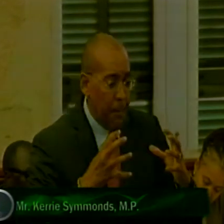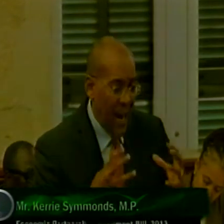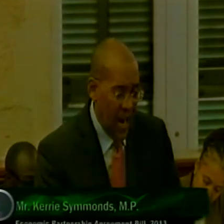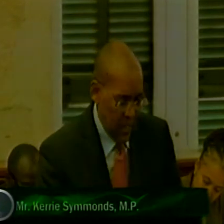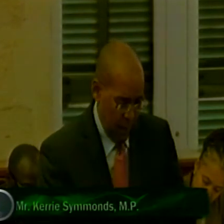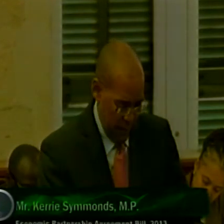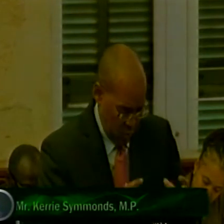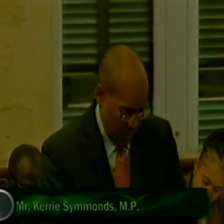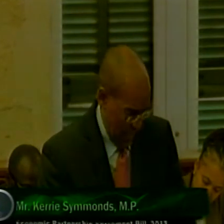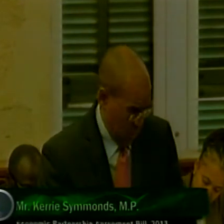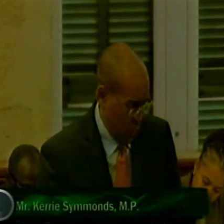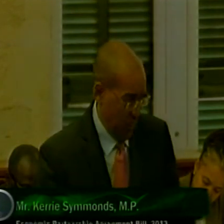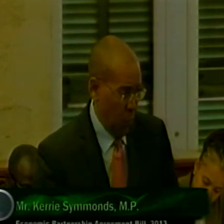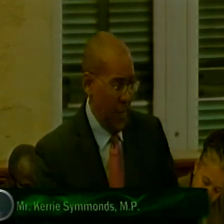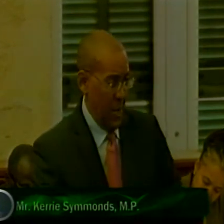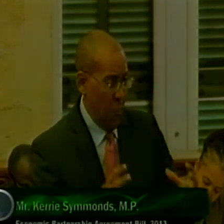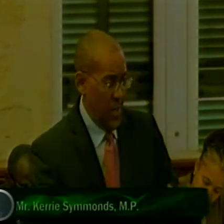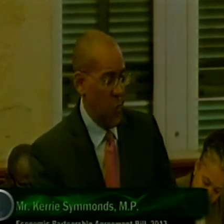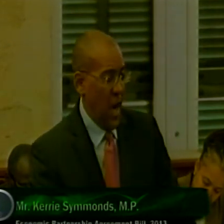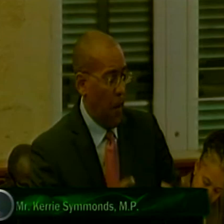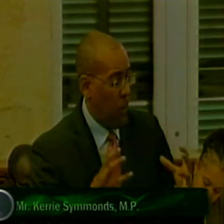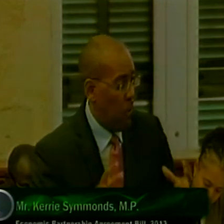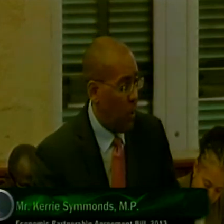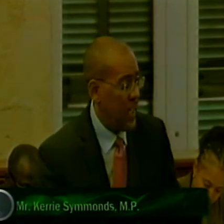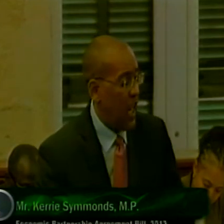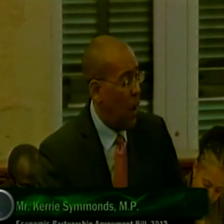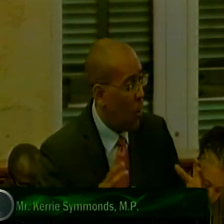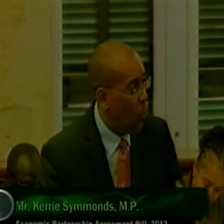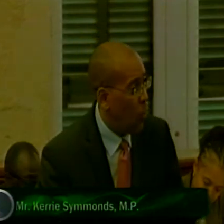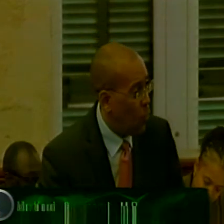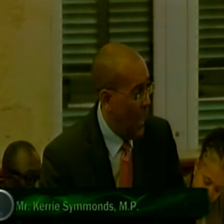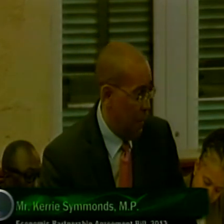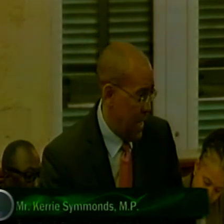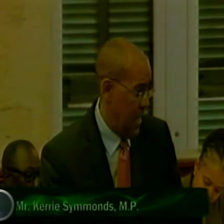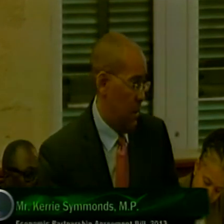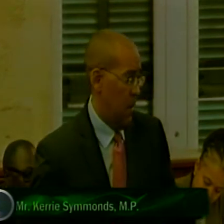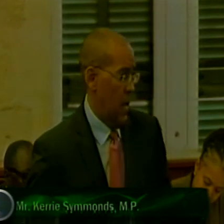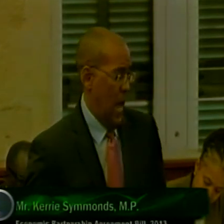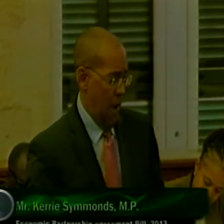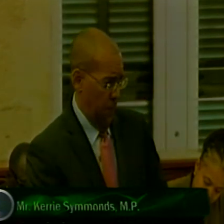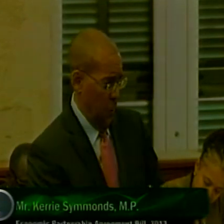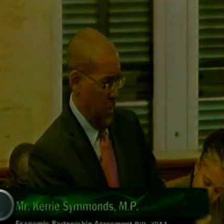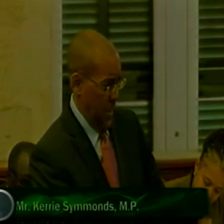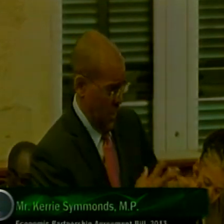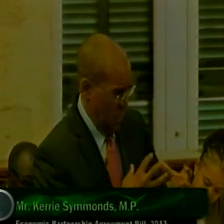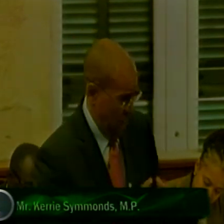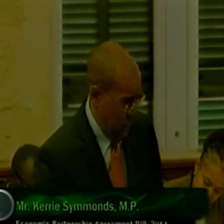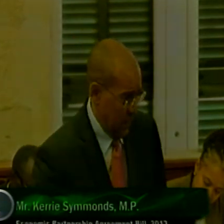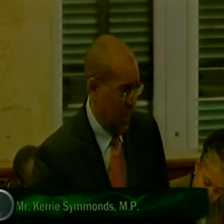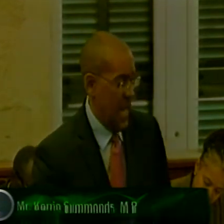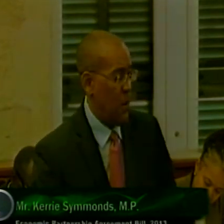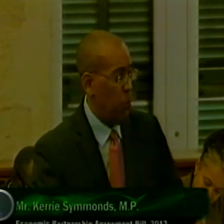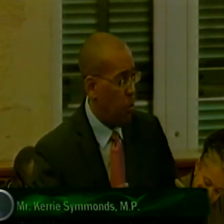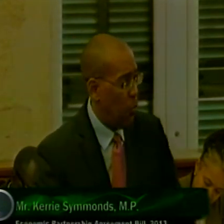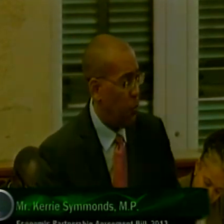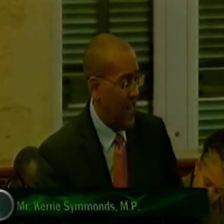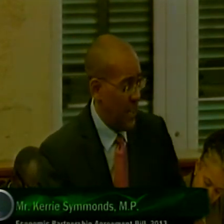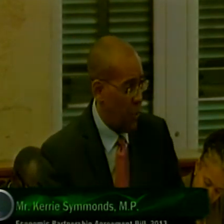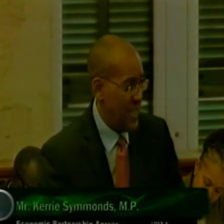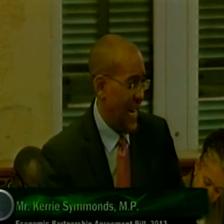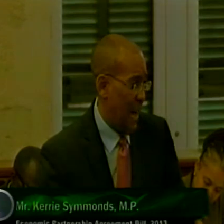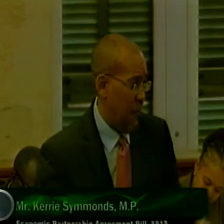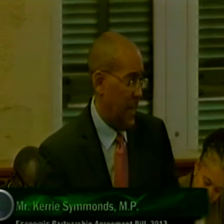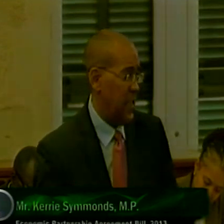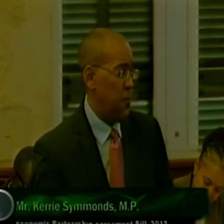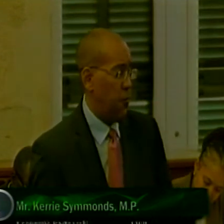be part of a trade agreement in which we are promoting our own well-being and from which we are deriving improved and